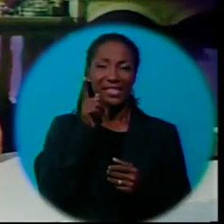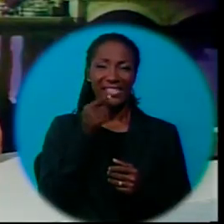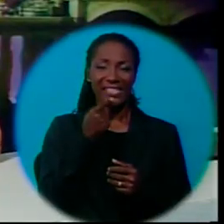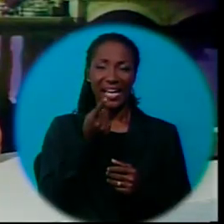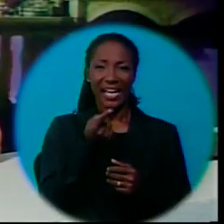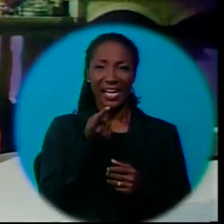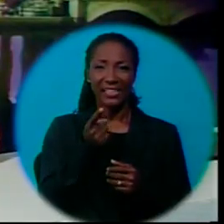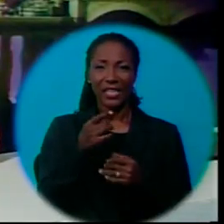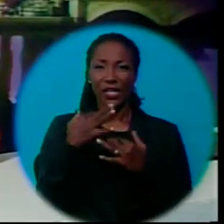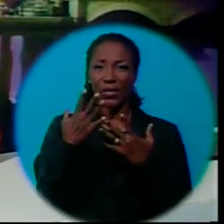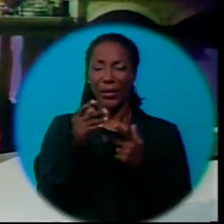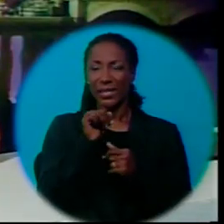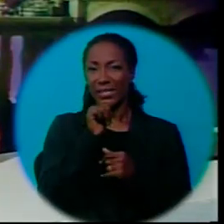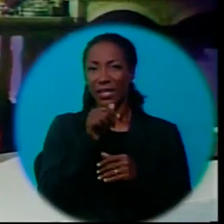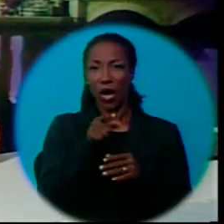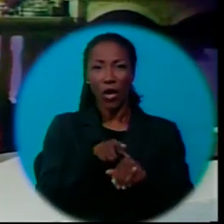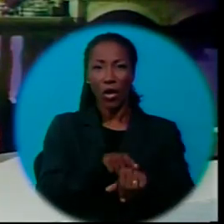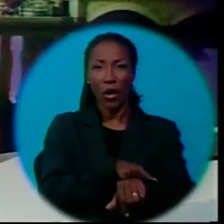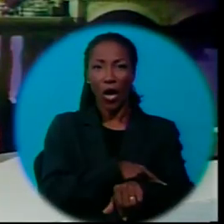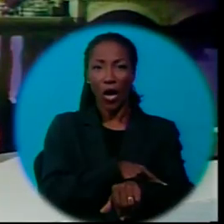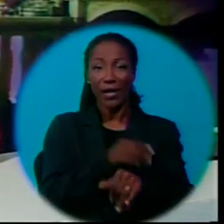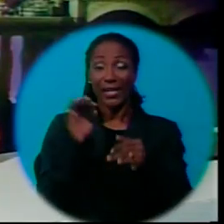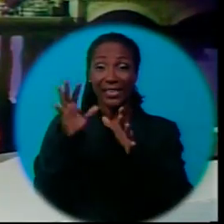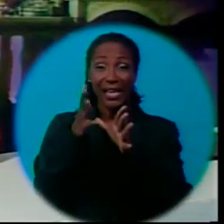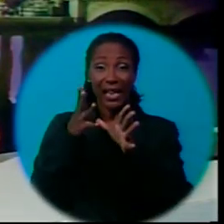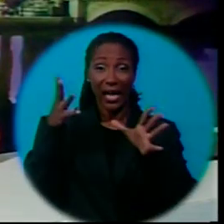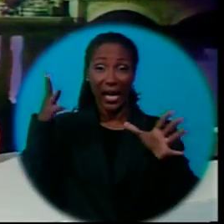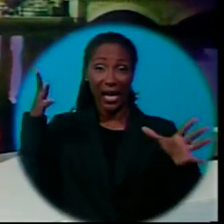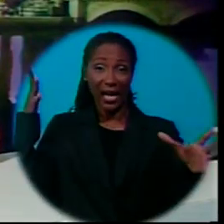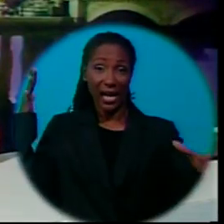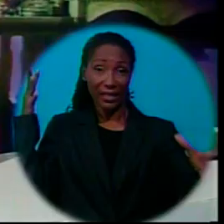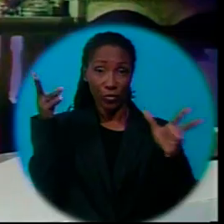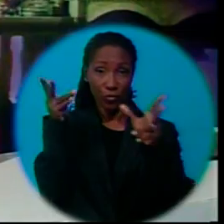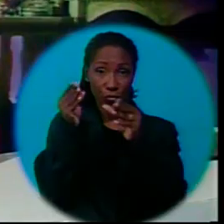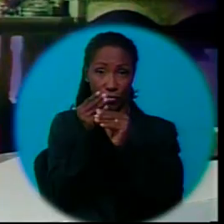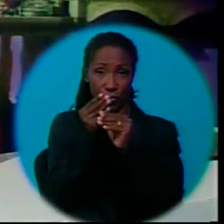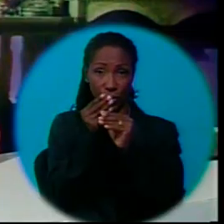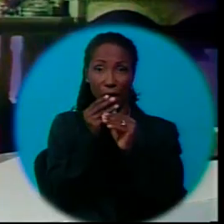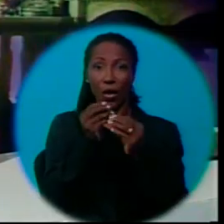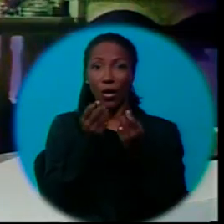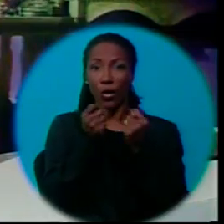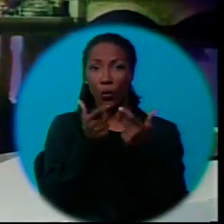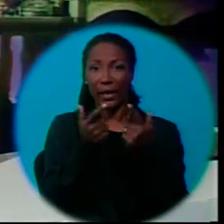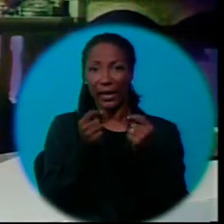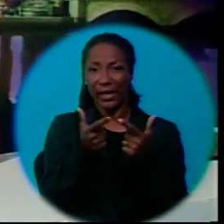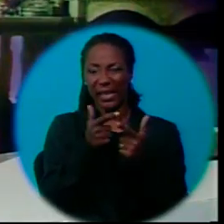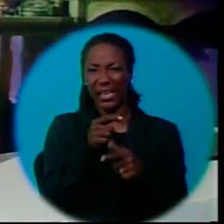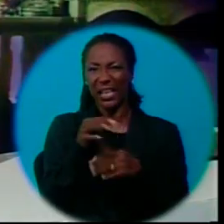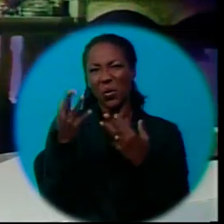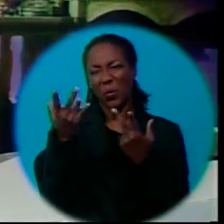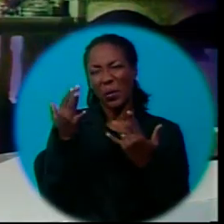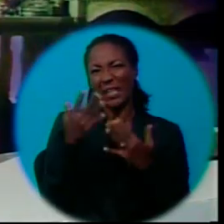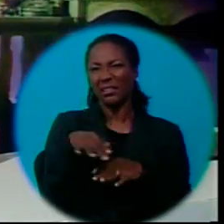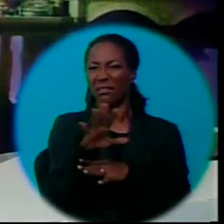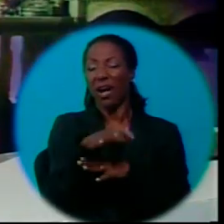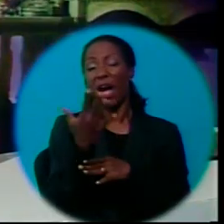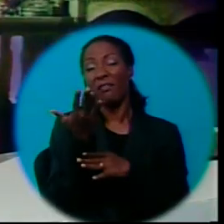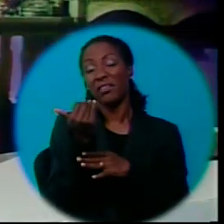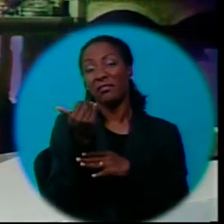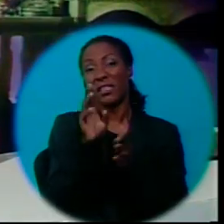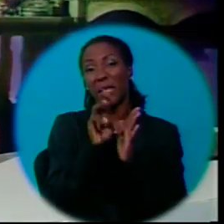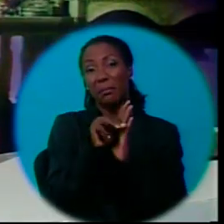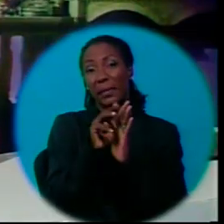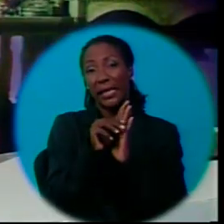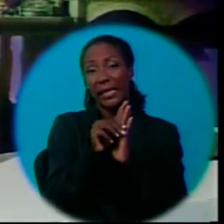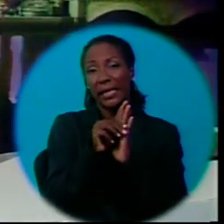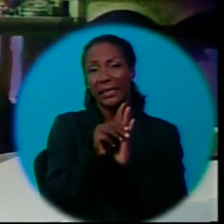Lazar says the wait is not long with the lines moving quickly pointing out that the maximum wait is around 15 minutes if it's a complicated matter She says